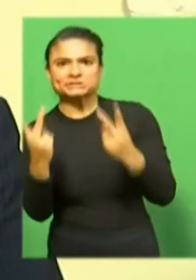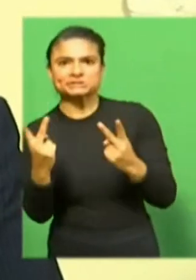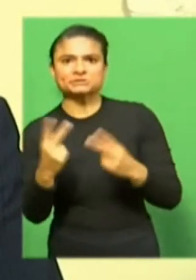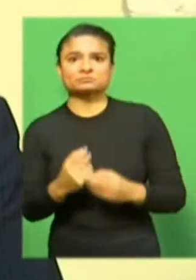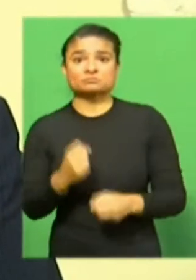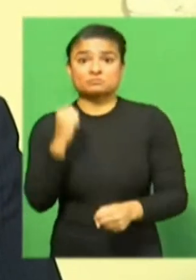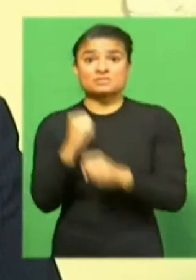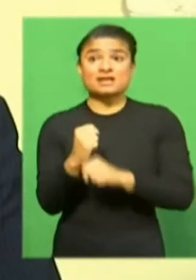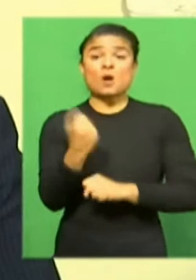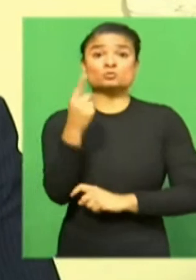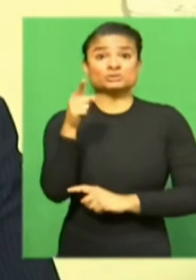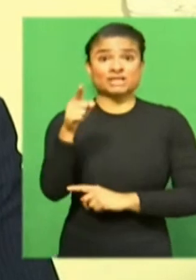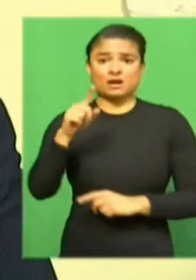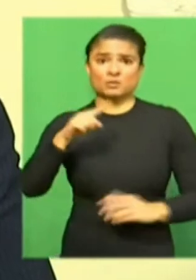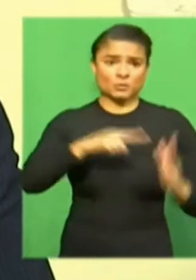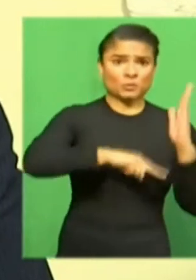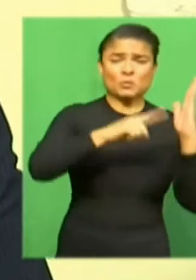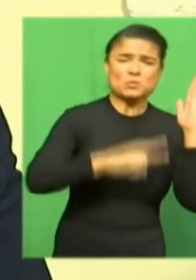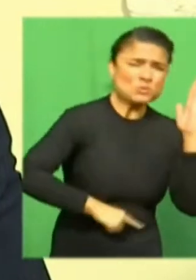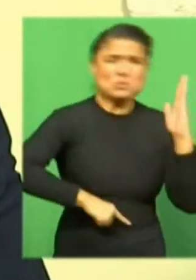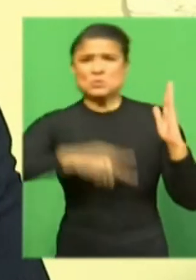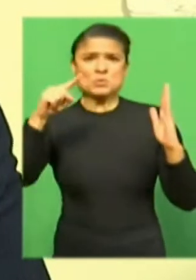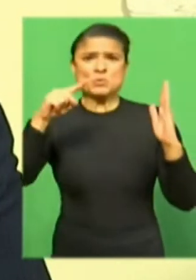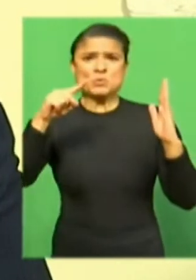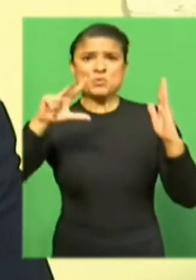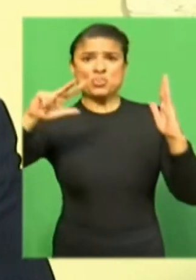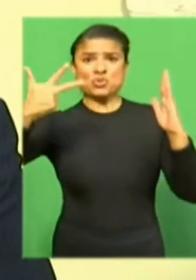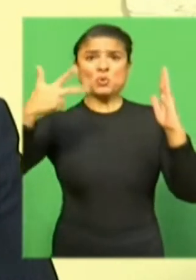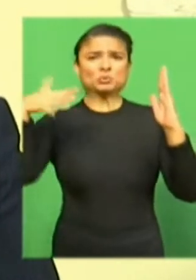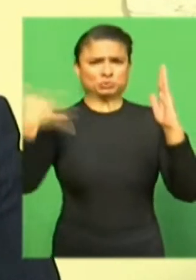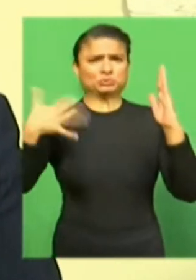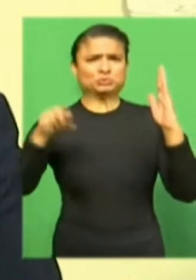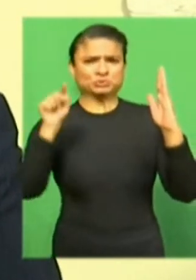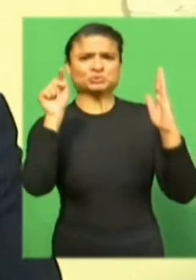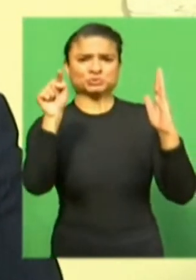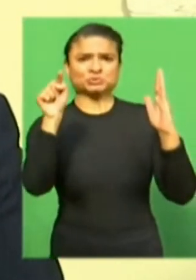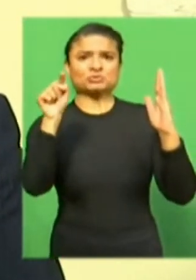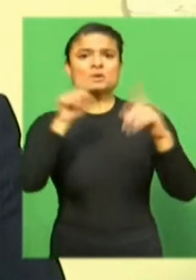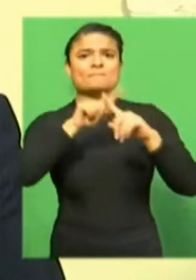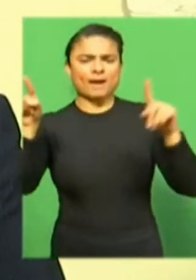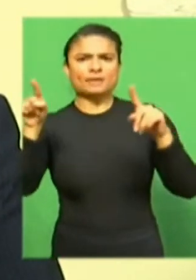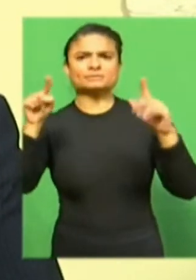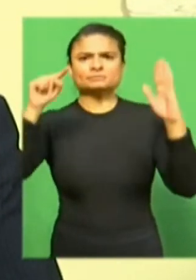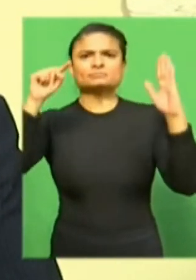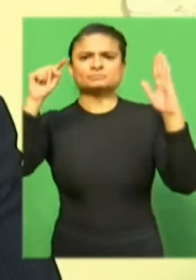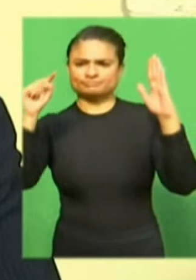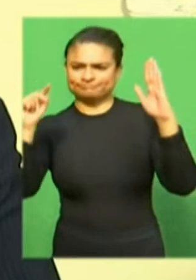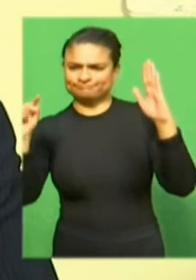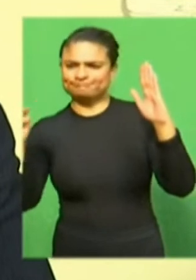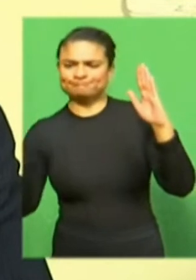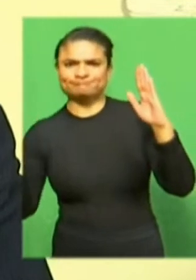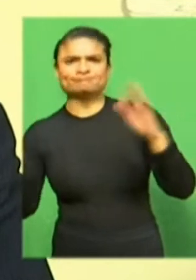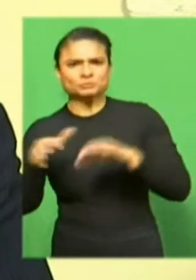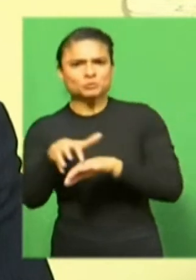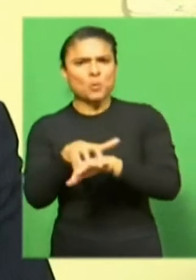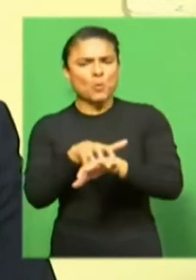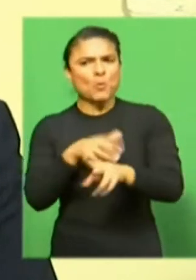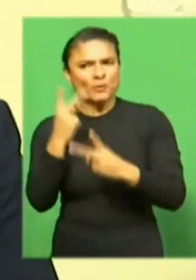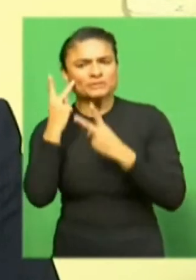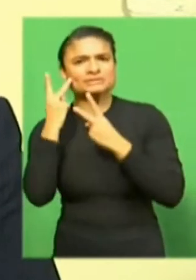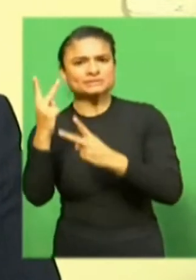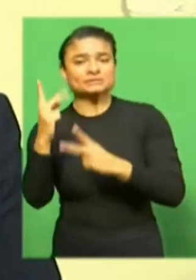declining. However, as we have observed before, there are significant differences